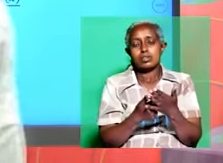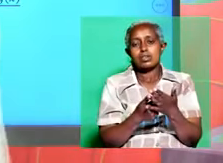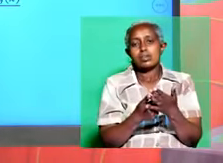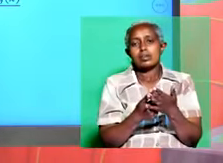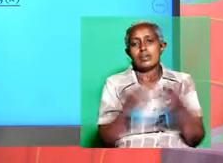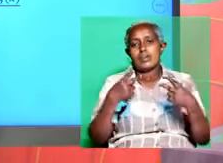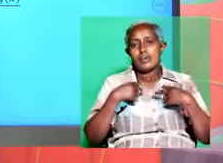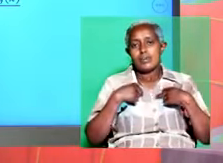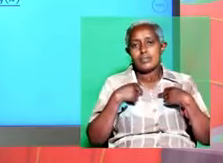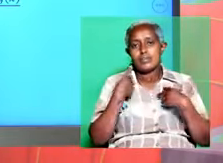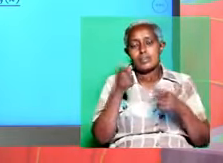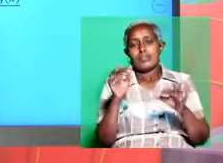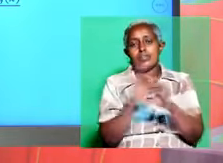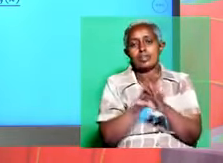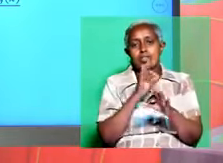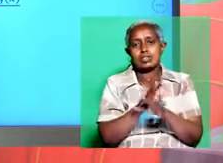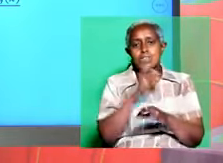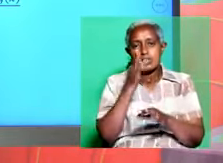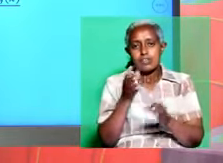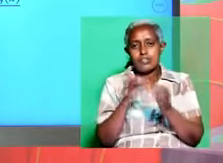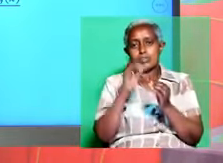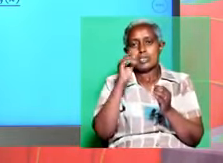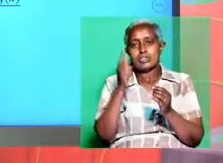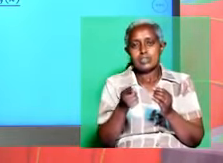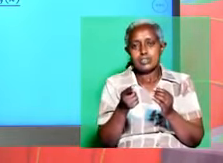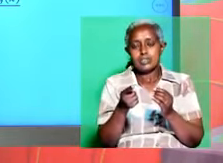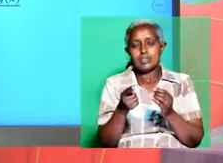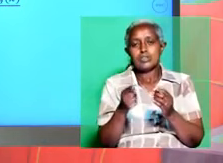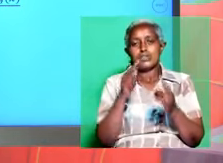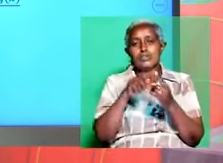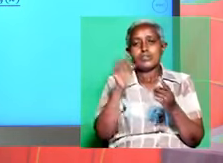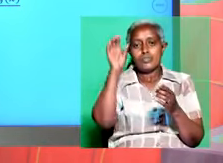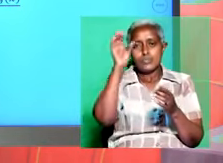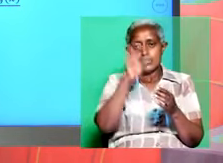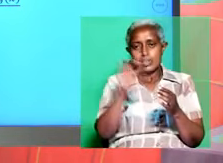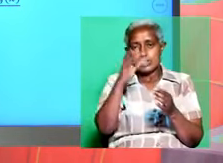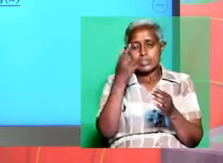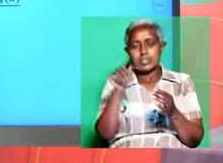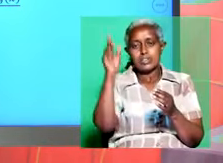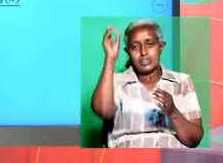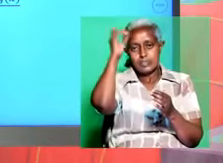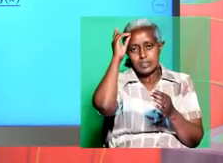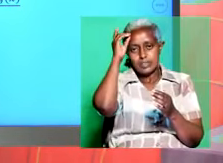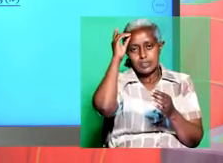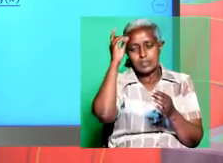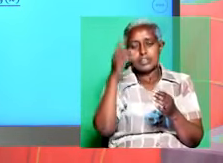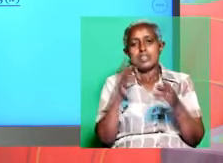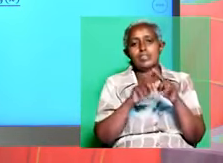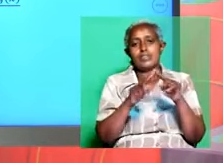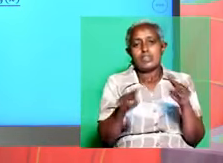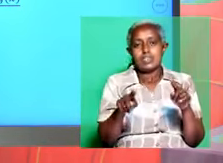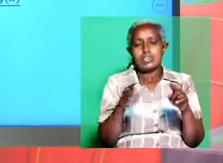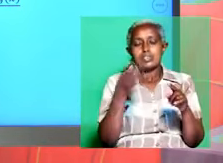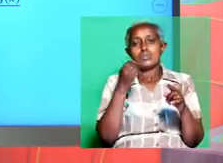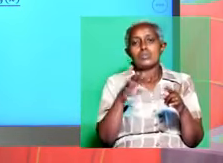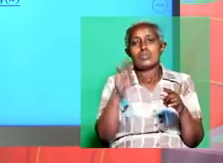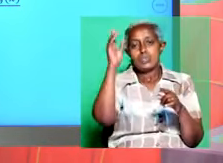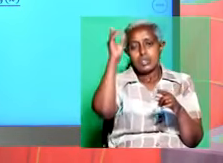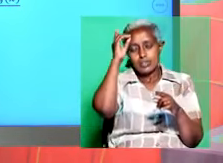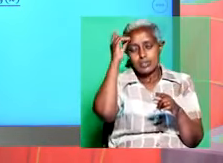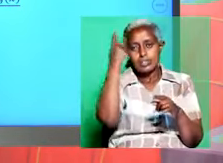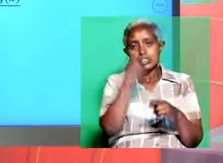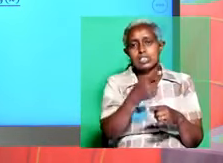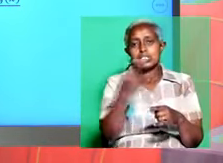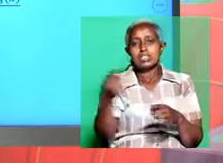have a function f plus g, to find its derivative, simply you can differentiate or derivate